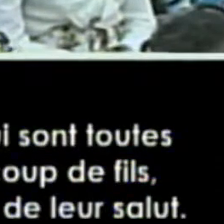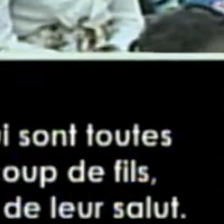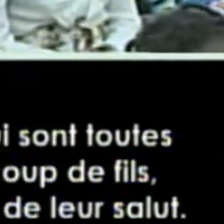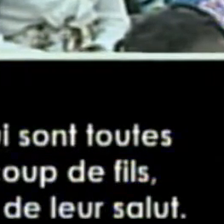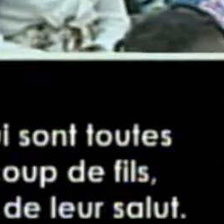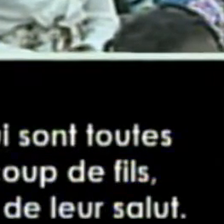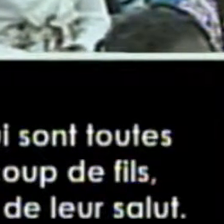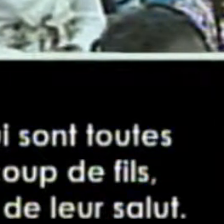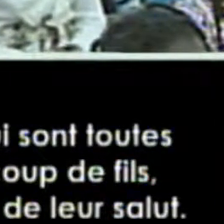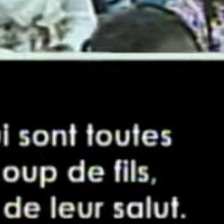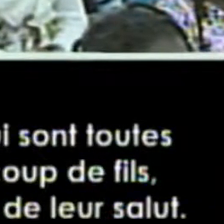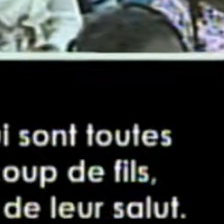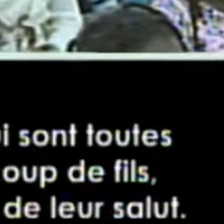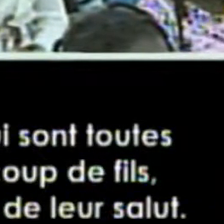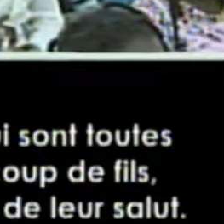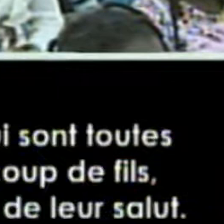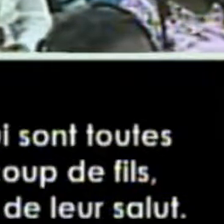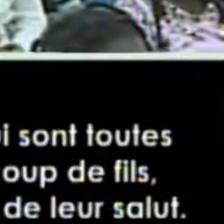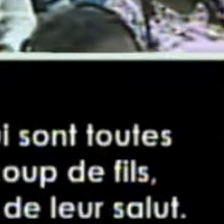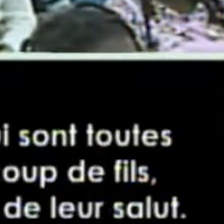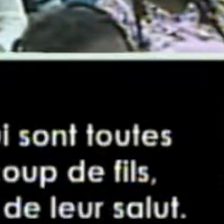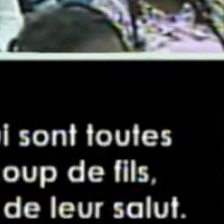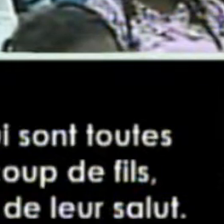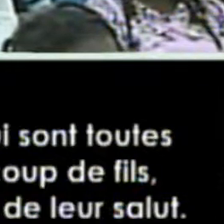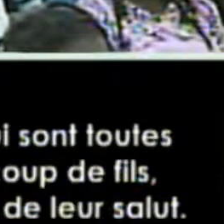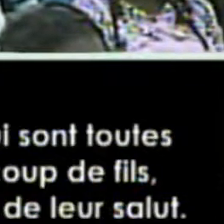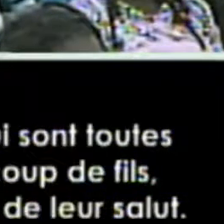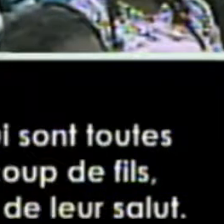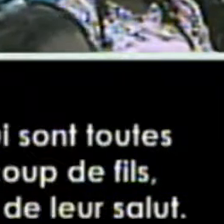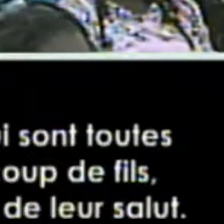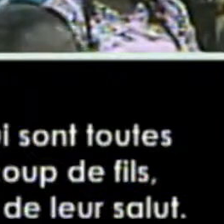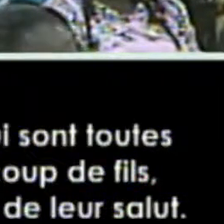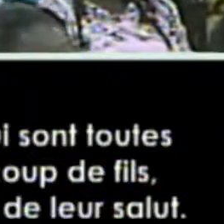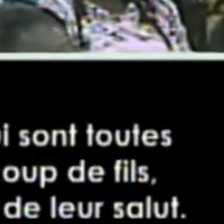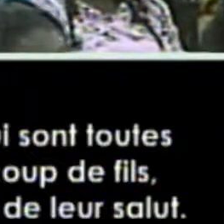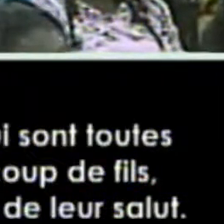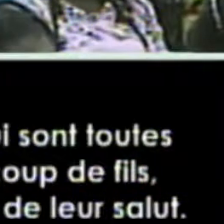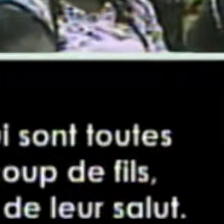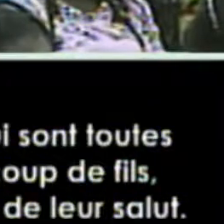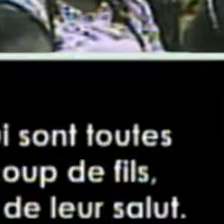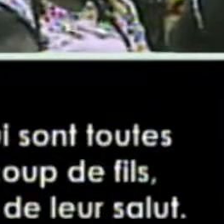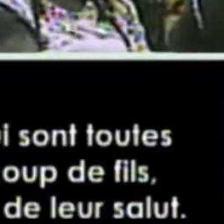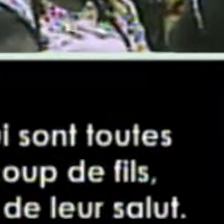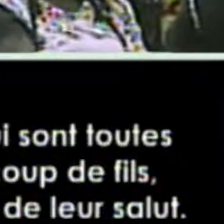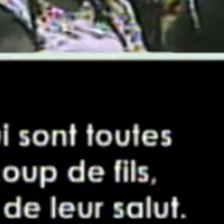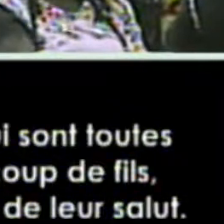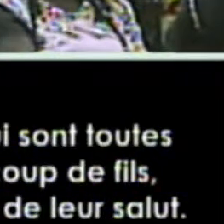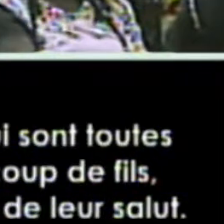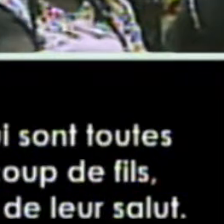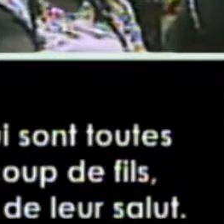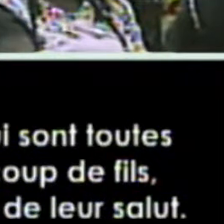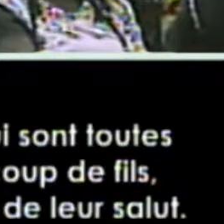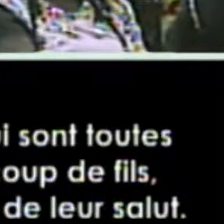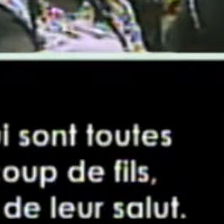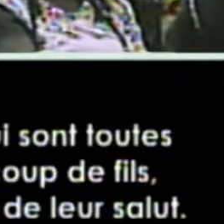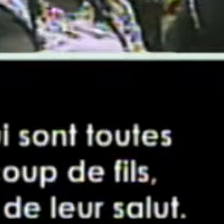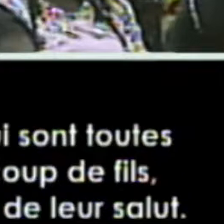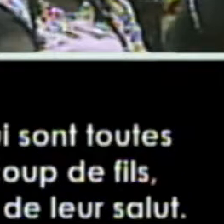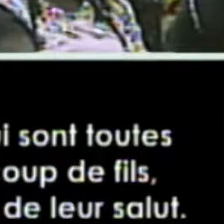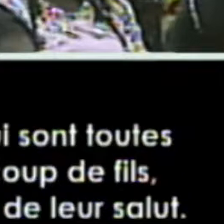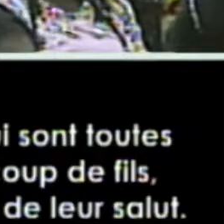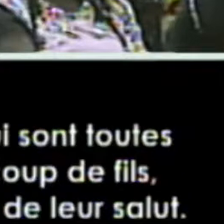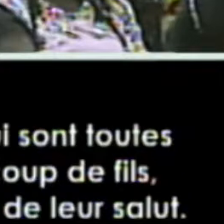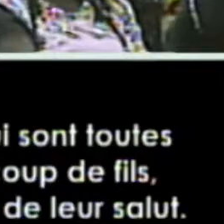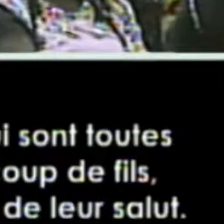many sons, dites amen. Say amen. Et élevé à la perfection par les